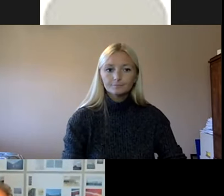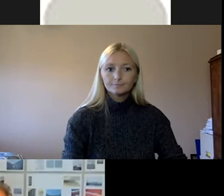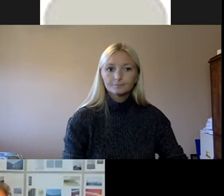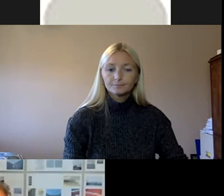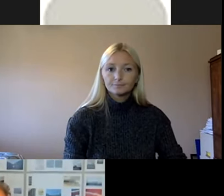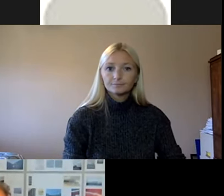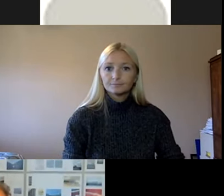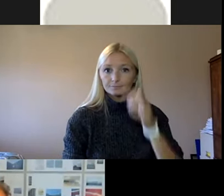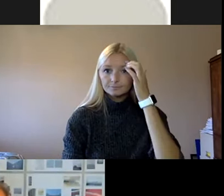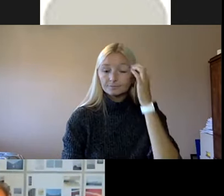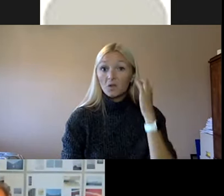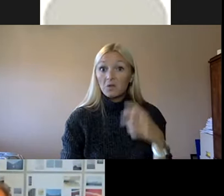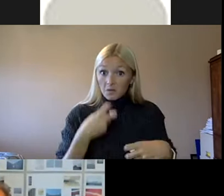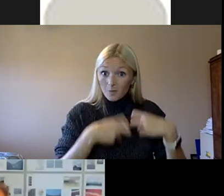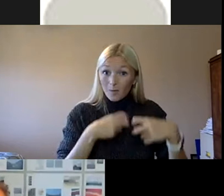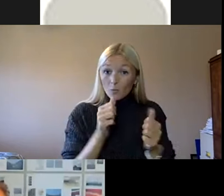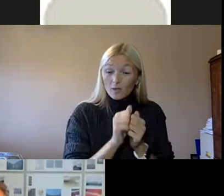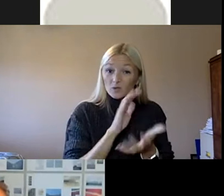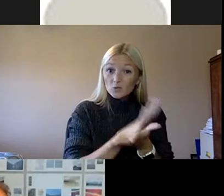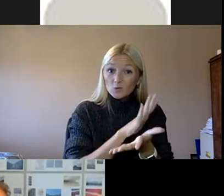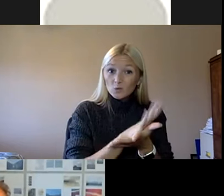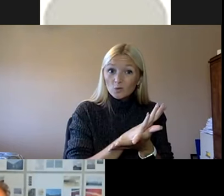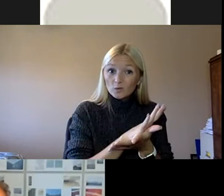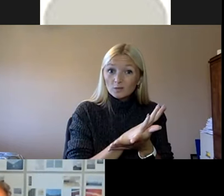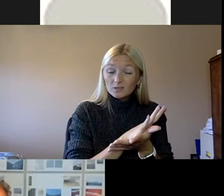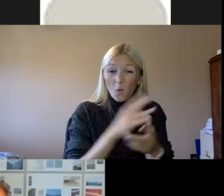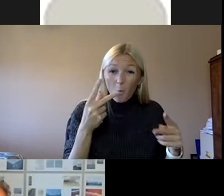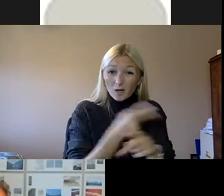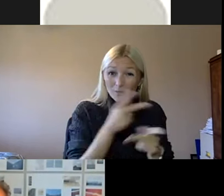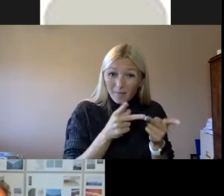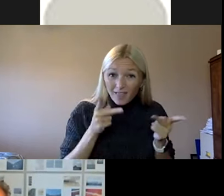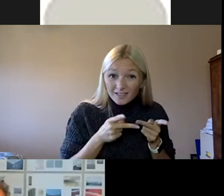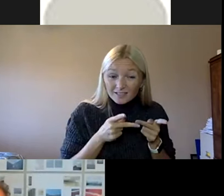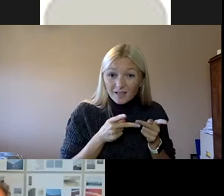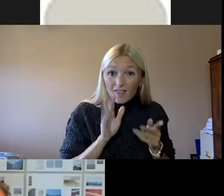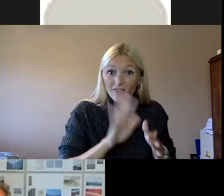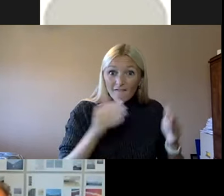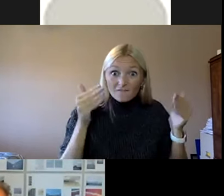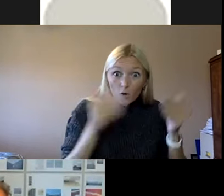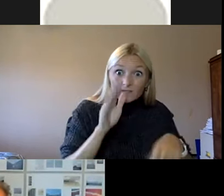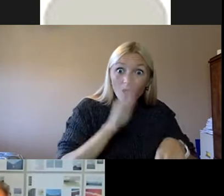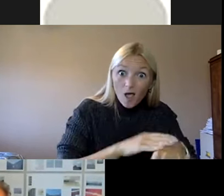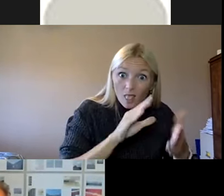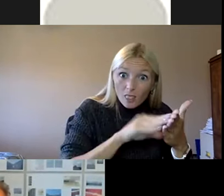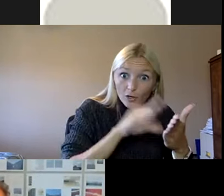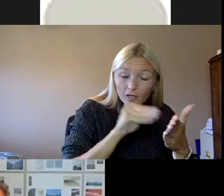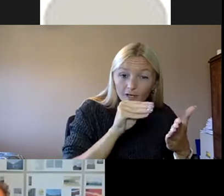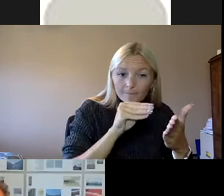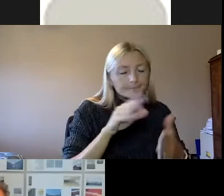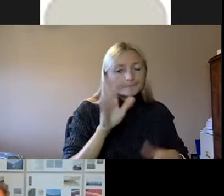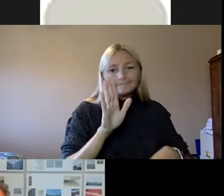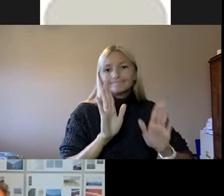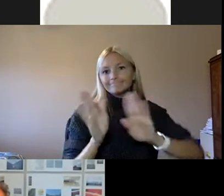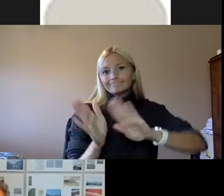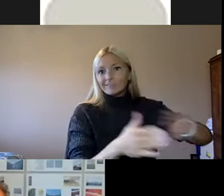is that schools are the worst places for learning, because they're focusing on learning, right? They should be focusing on